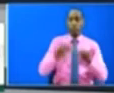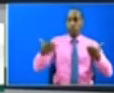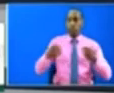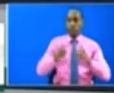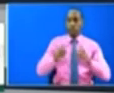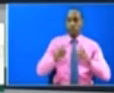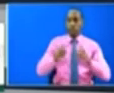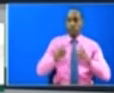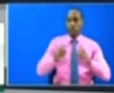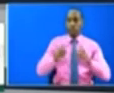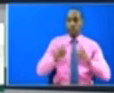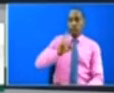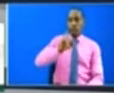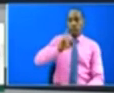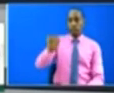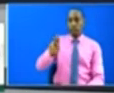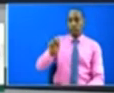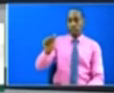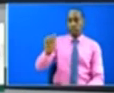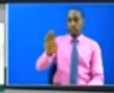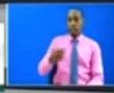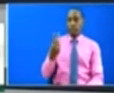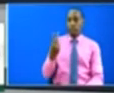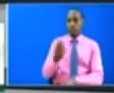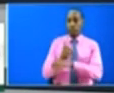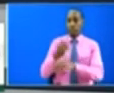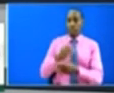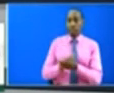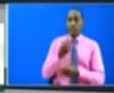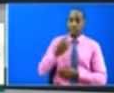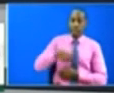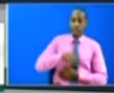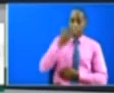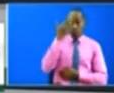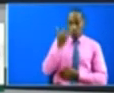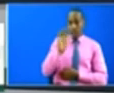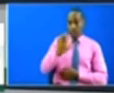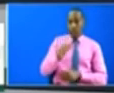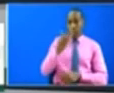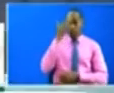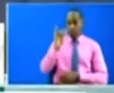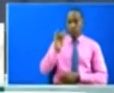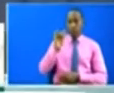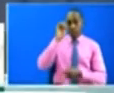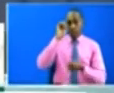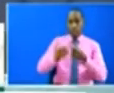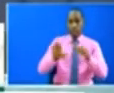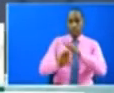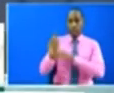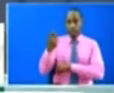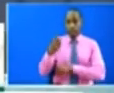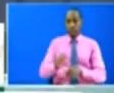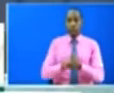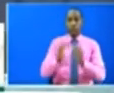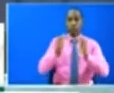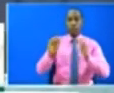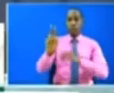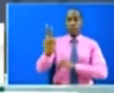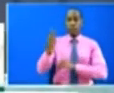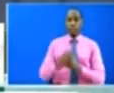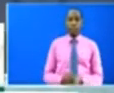Start with you, Madam Justina. You have 2 minutes. Yes. To tell us why do you want to be Deputy President in the Republic of